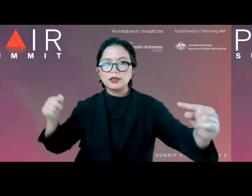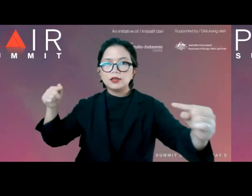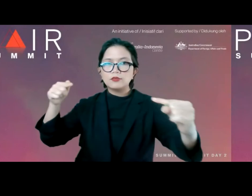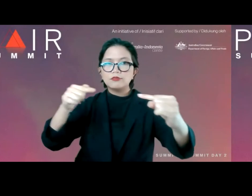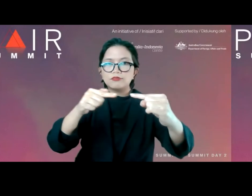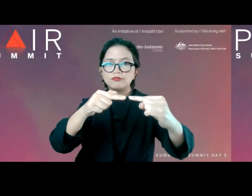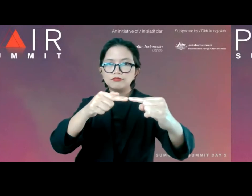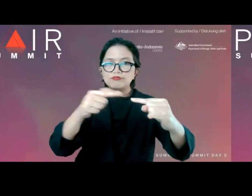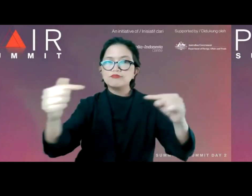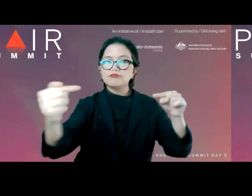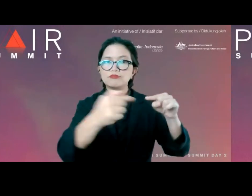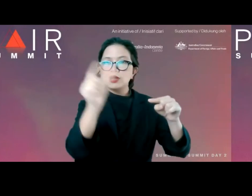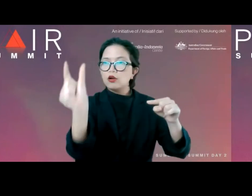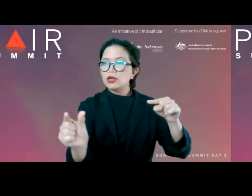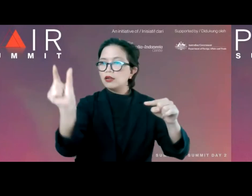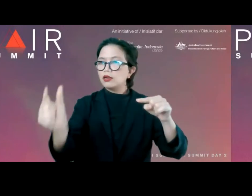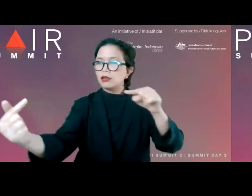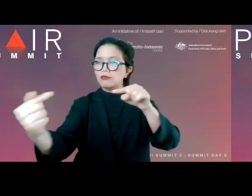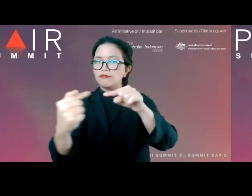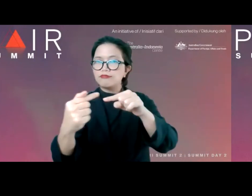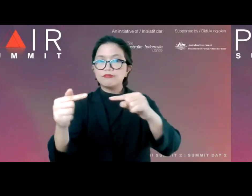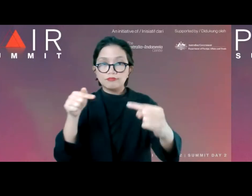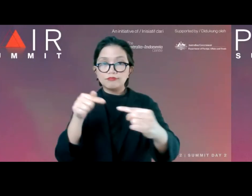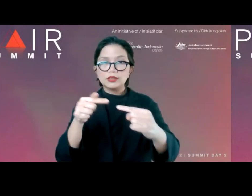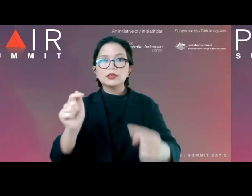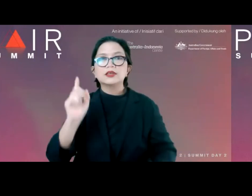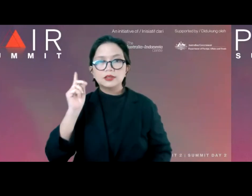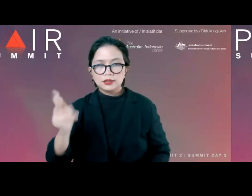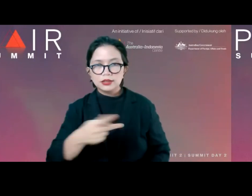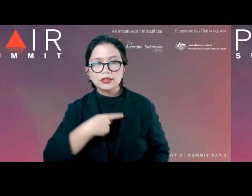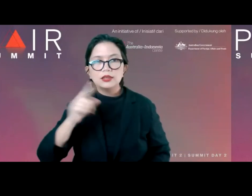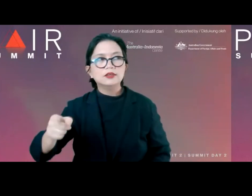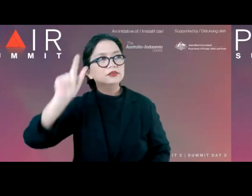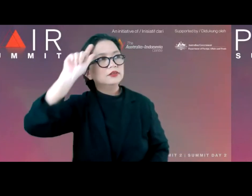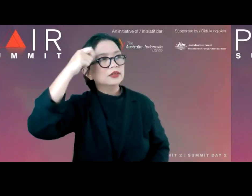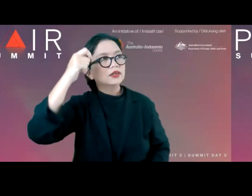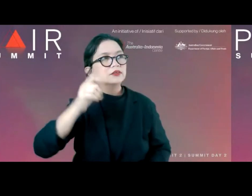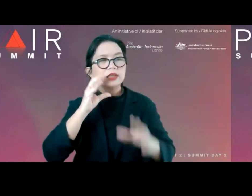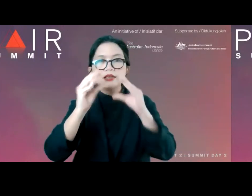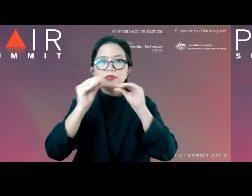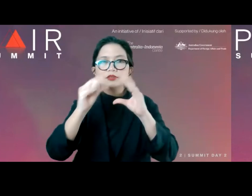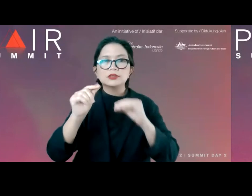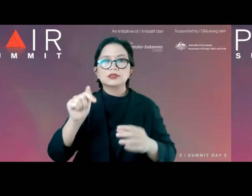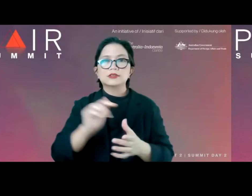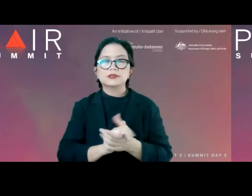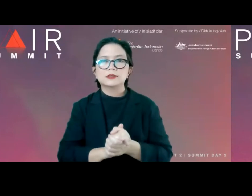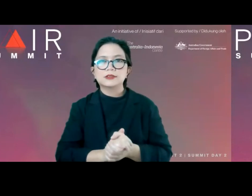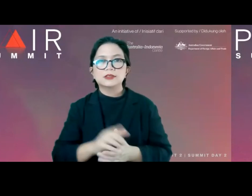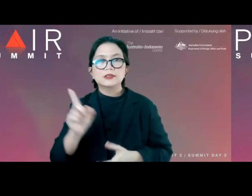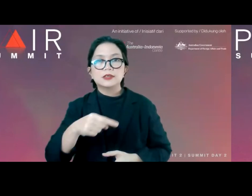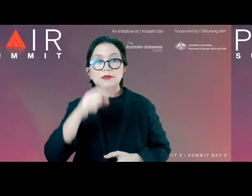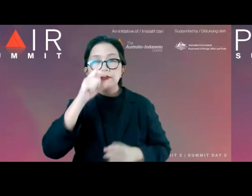I think we need to bear in mind, as was brought up in the discussion, particularly by Pak Petra, that there are huge varieties across